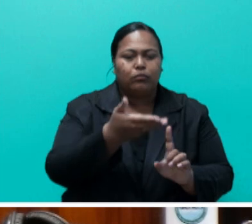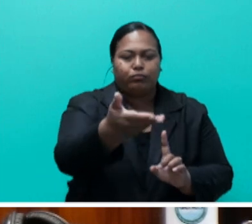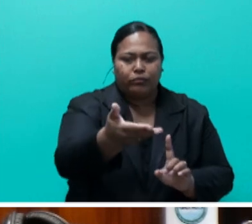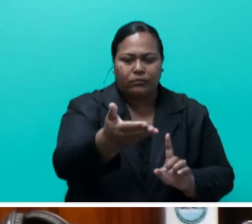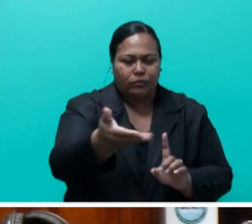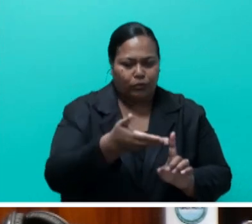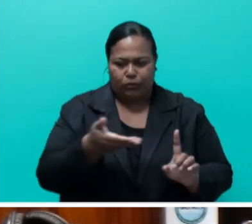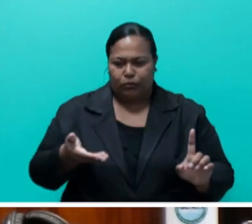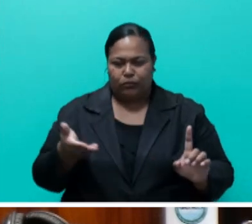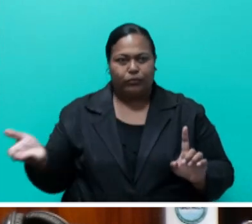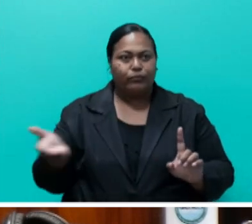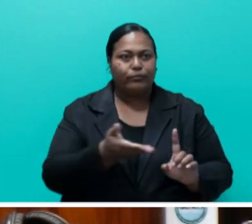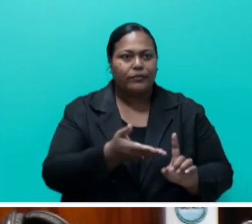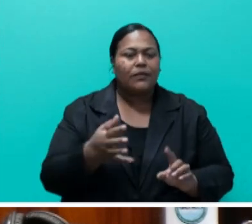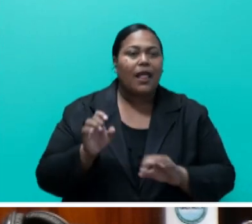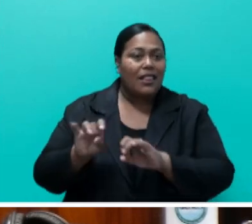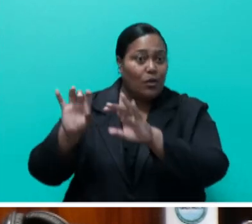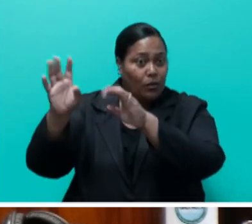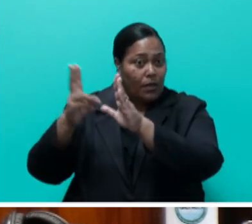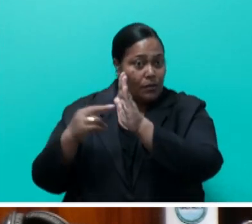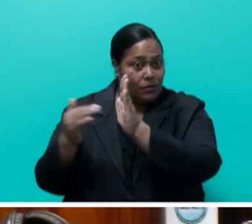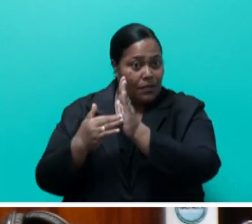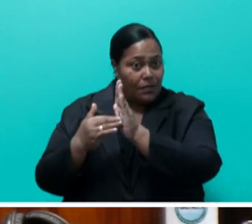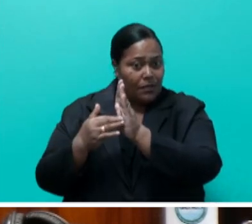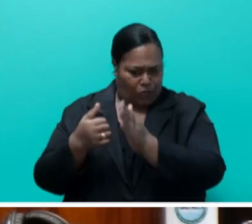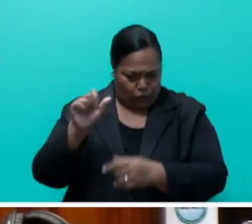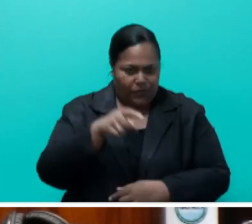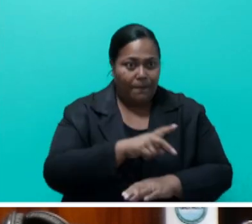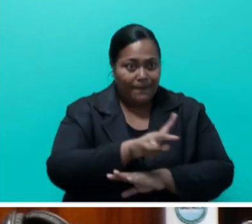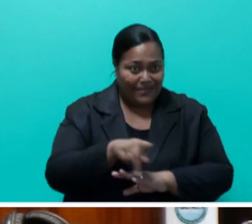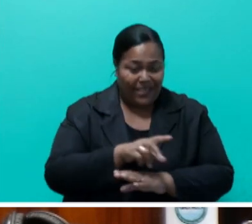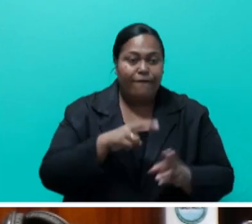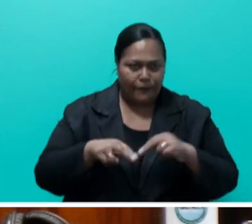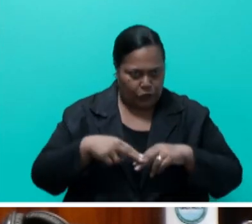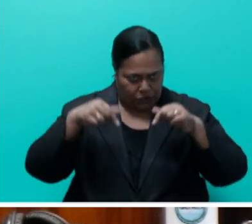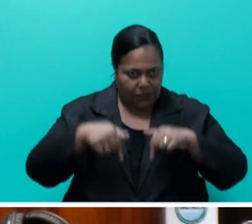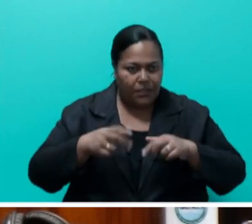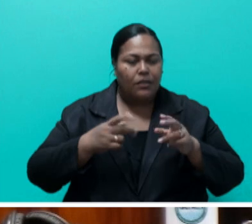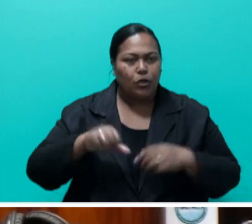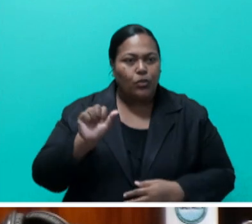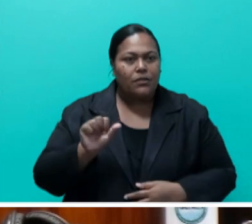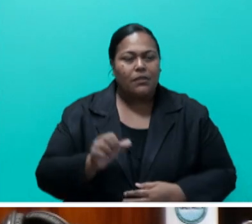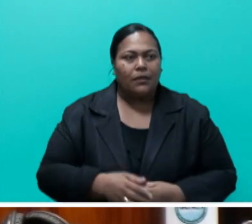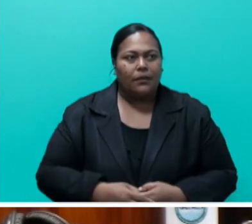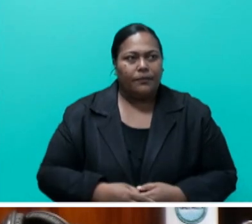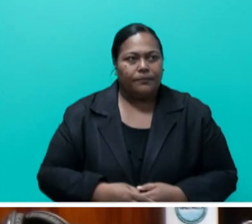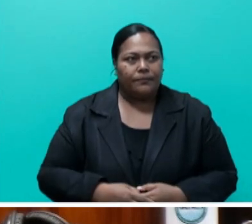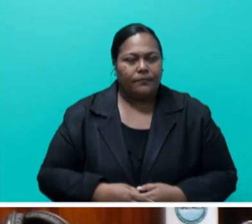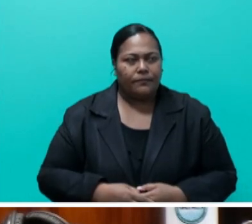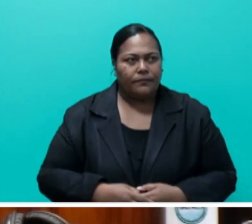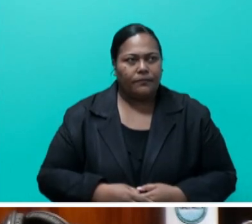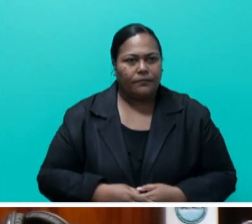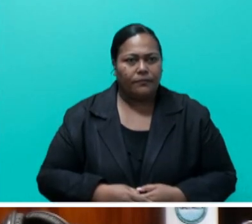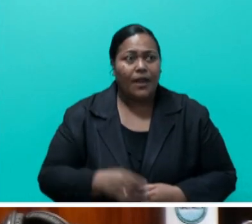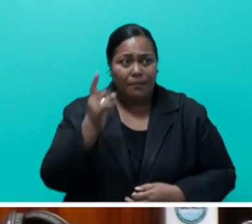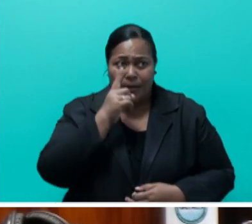target markets, Australia and New Zealand, which is basically saying that these people, they have intelligence when